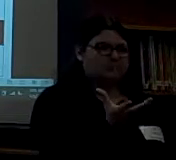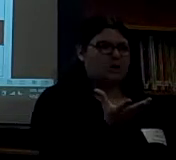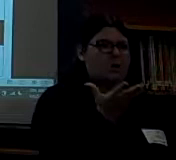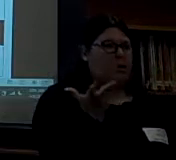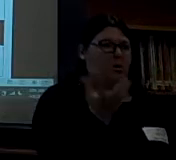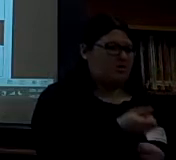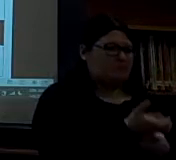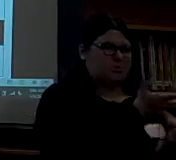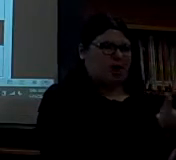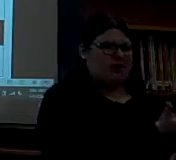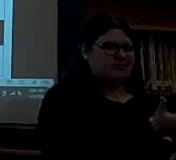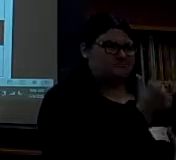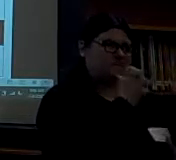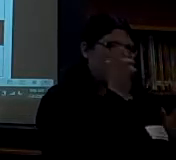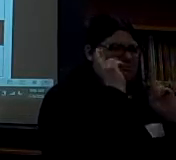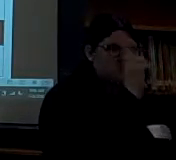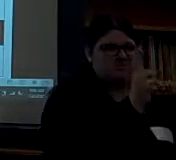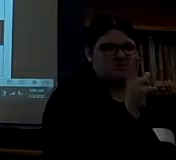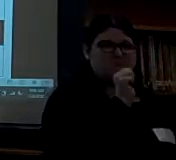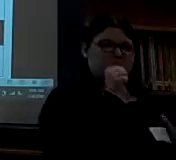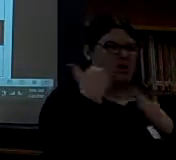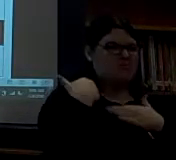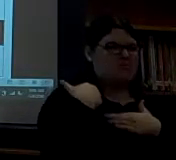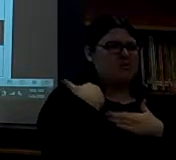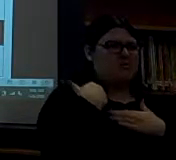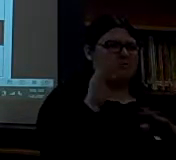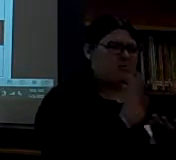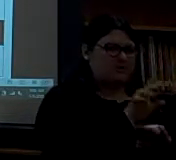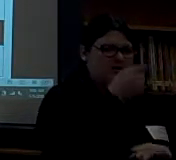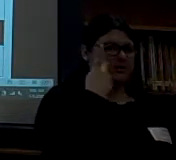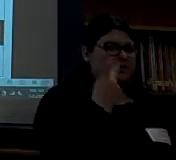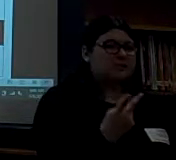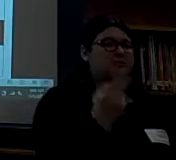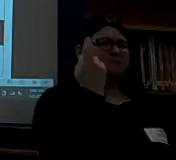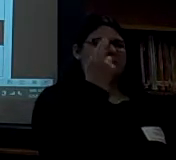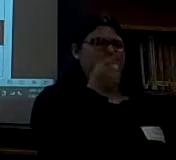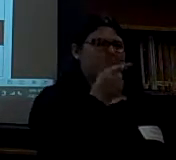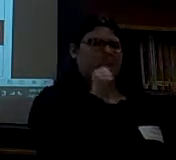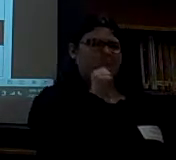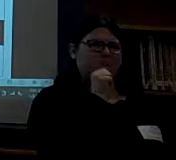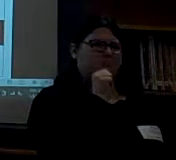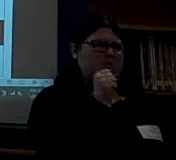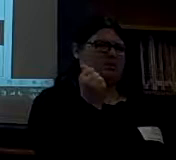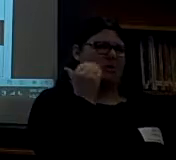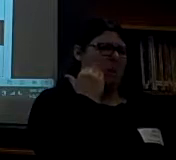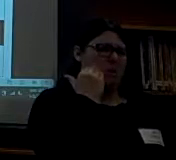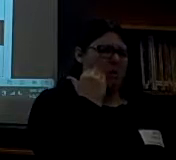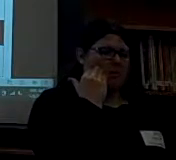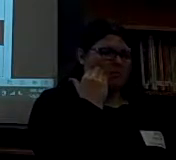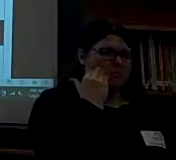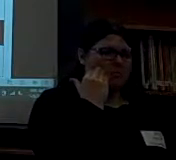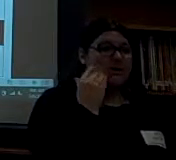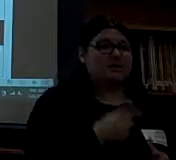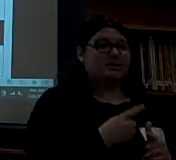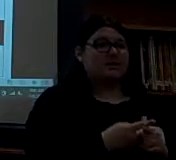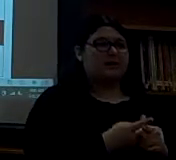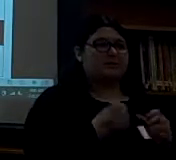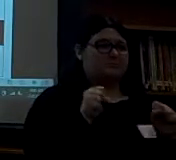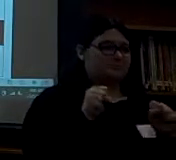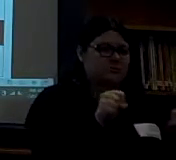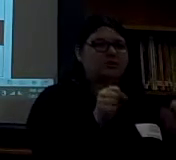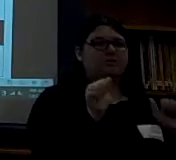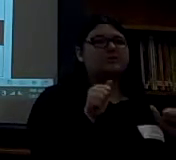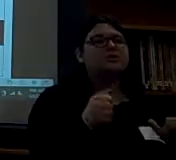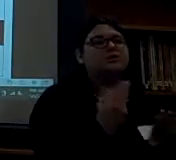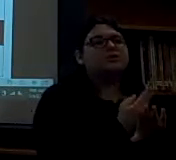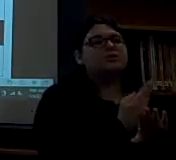causes some of the disrespectful, irresponsible behavior that you're seeing, reasons you probably don't know about. And then I'll give you some strategies that you can